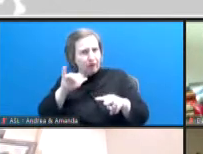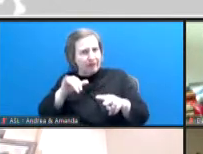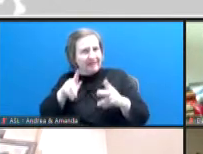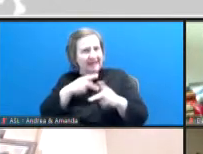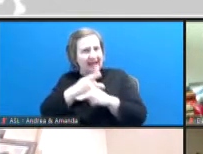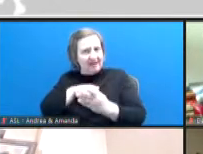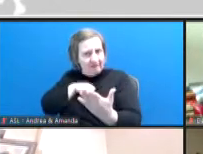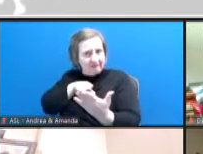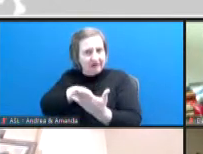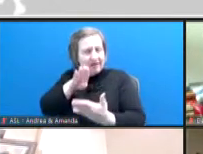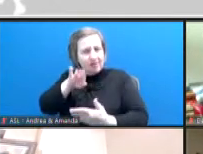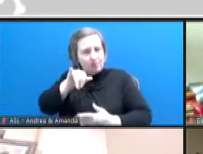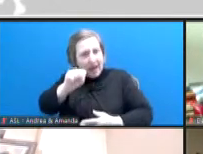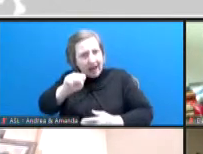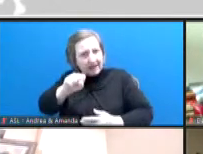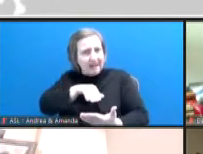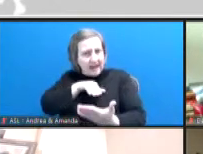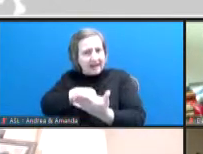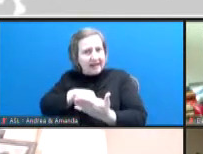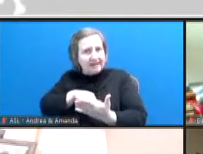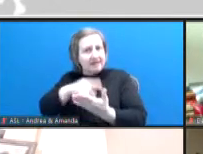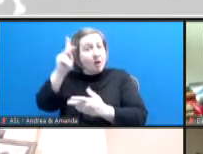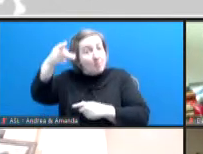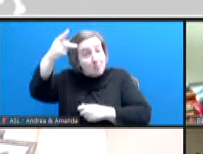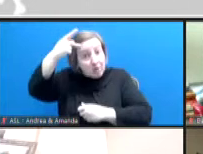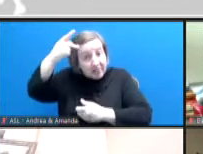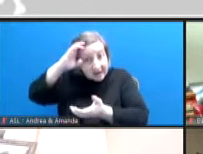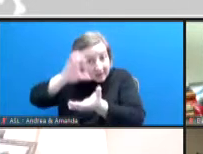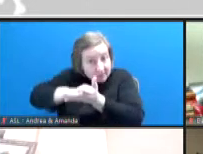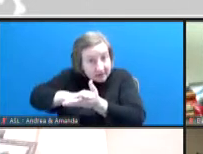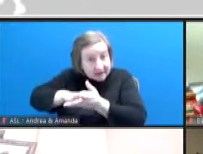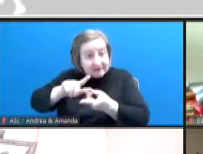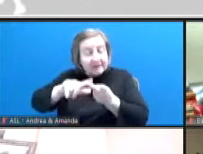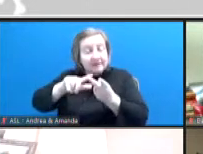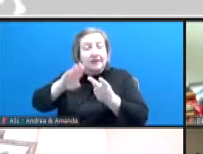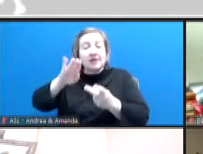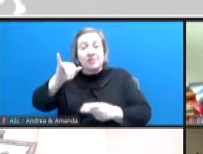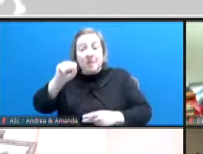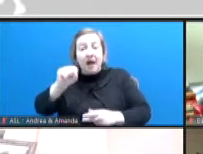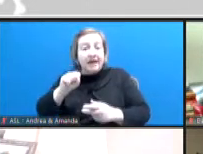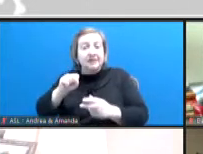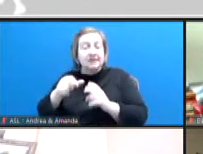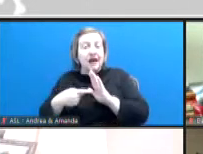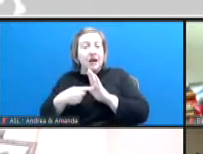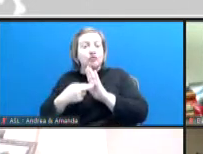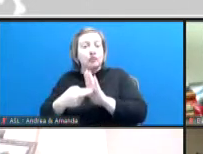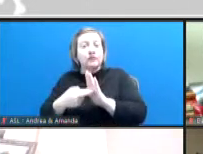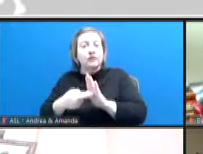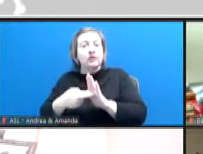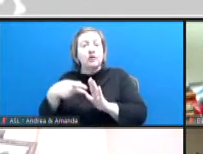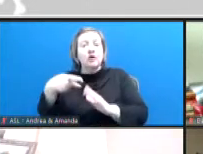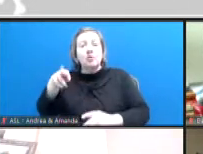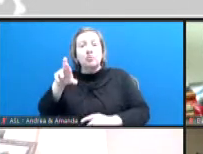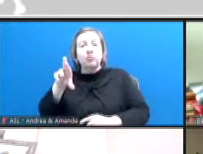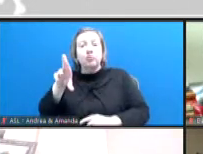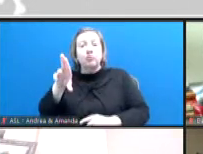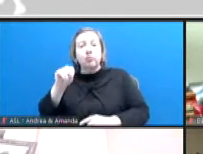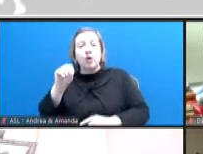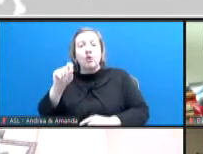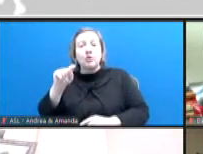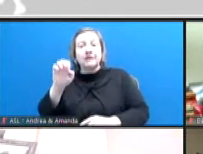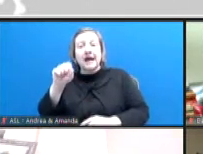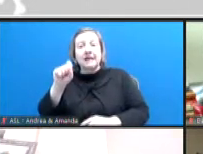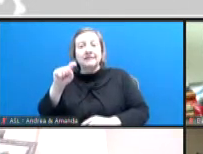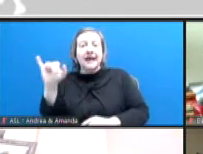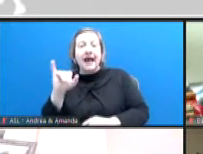against political beliefs and biases that refer to protest as a mess and things like that. So I think